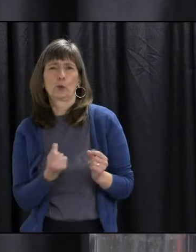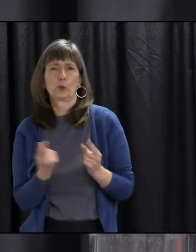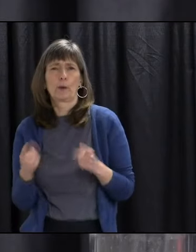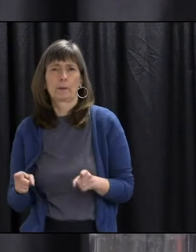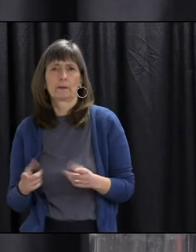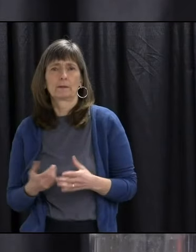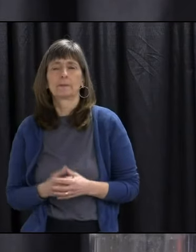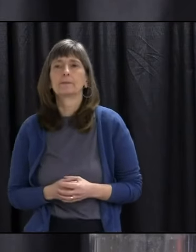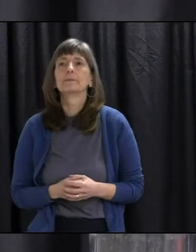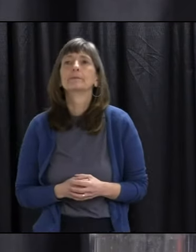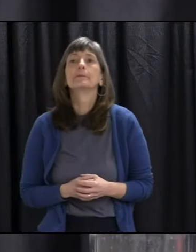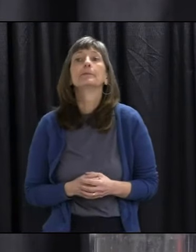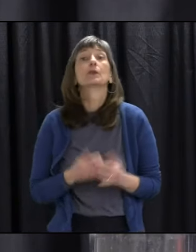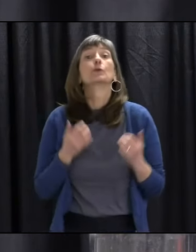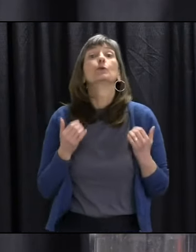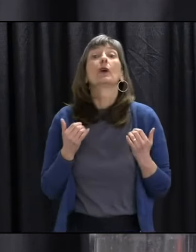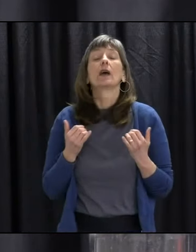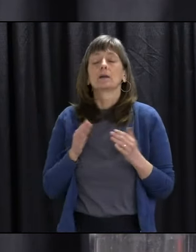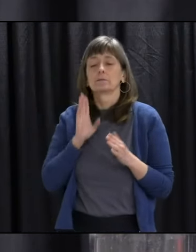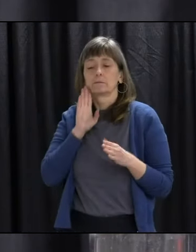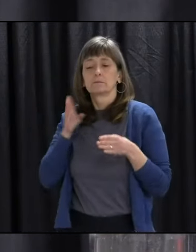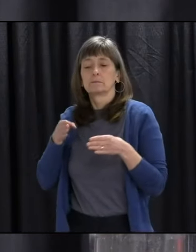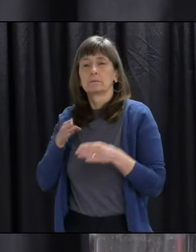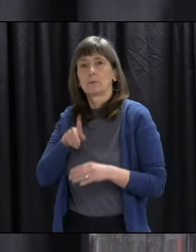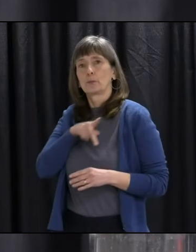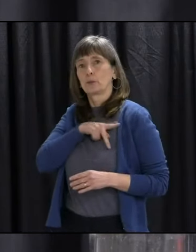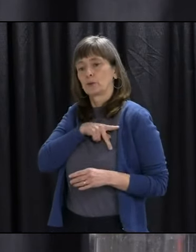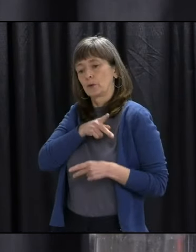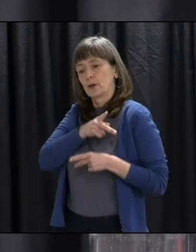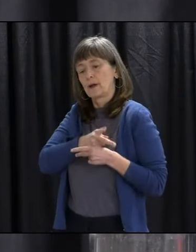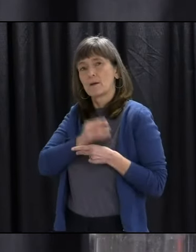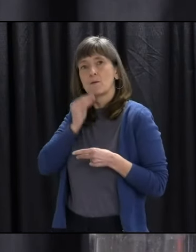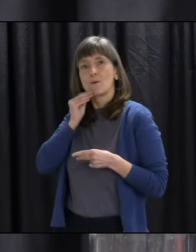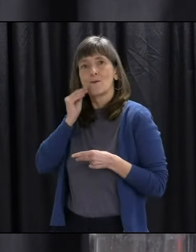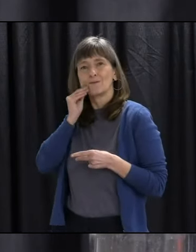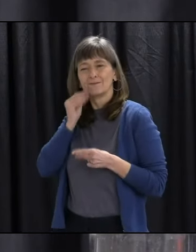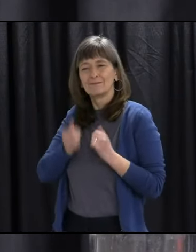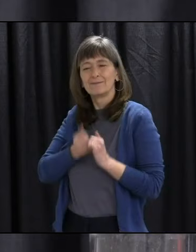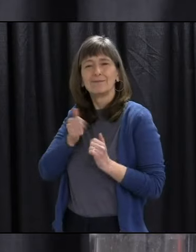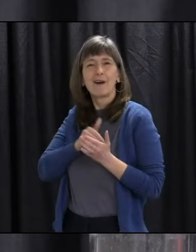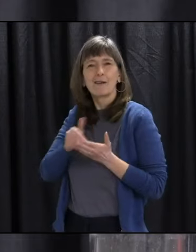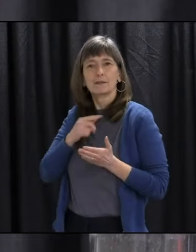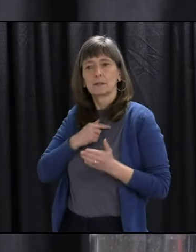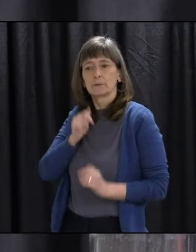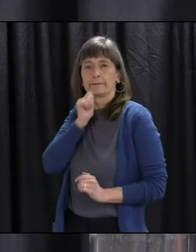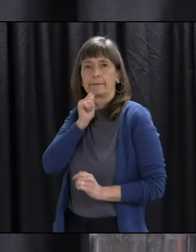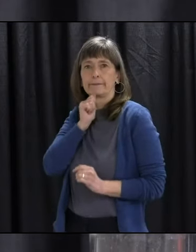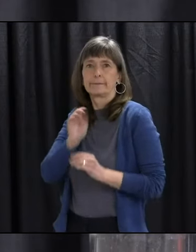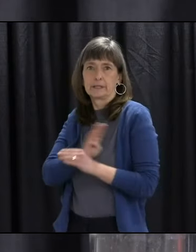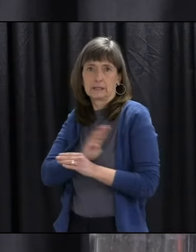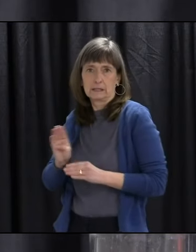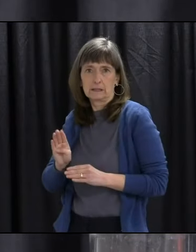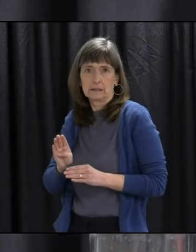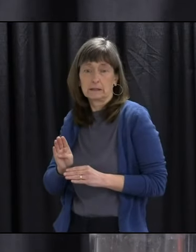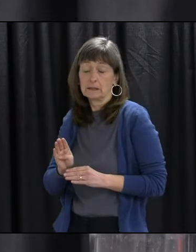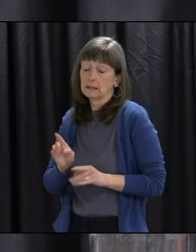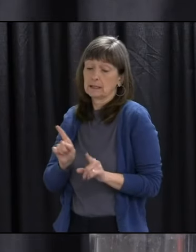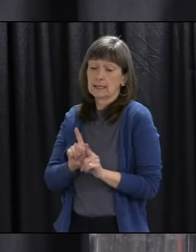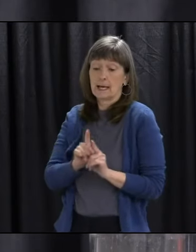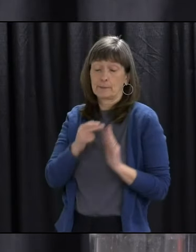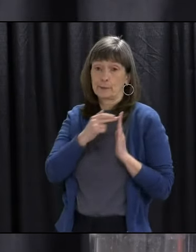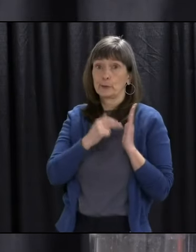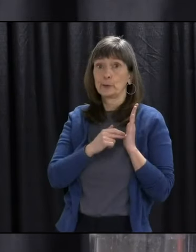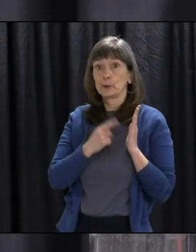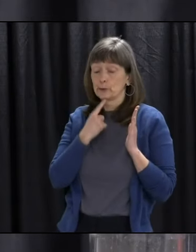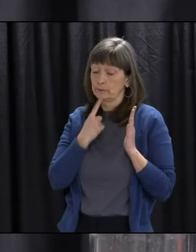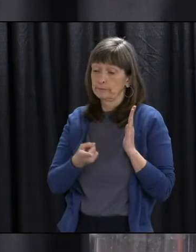relates to personal care homes, and they are generally private businesses Like any other order, they